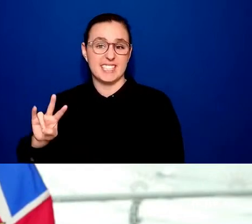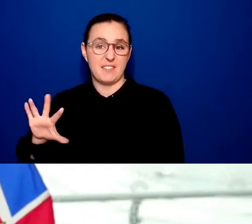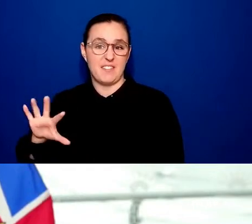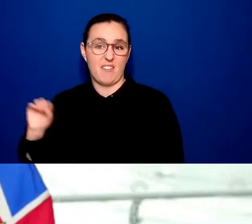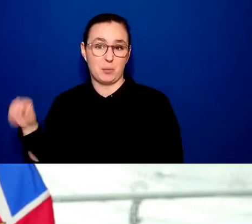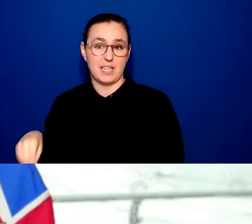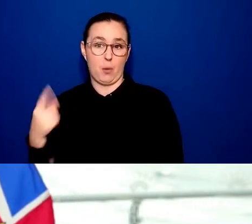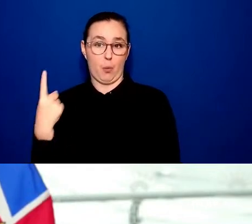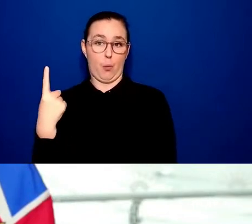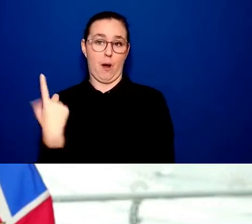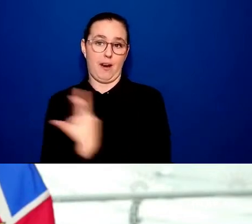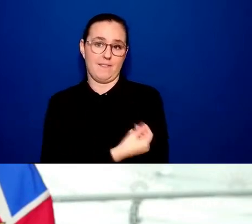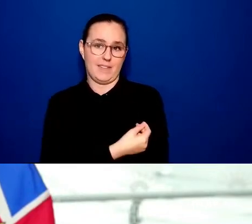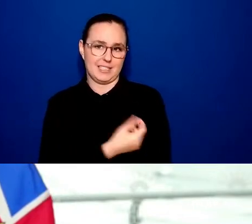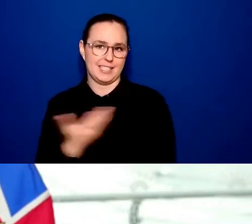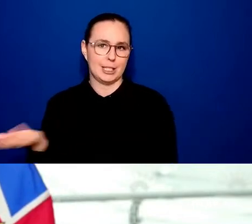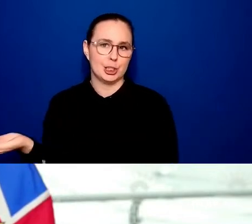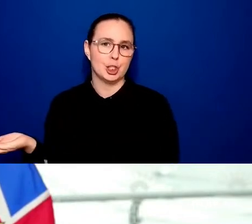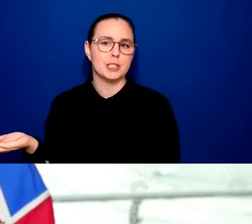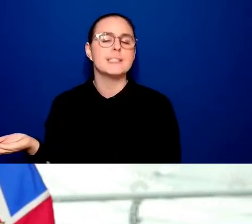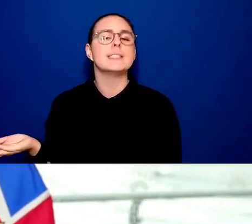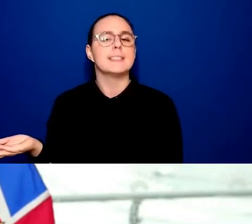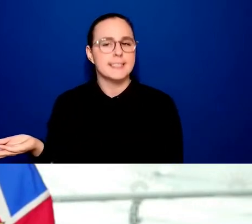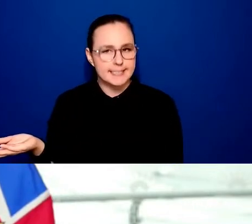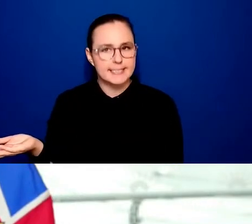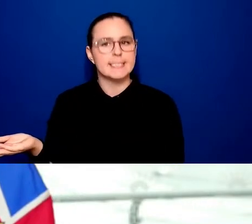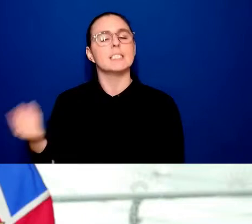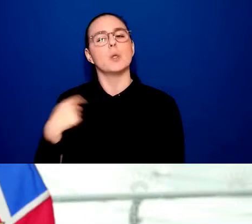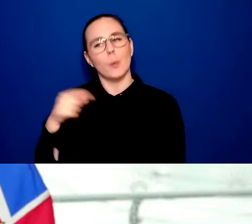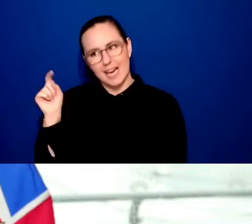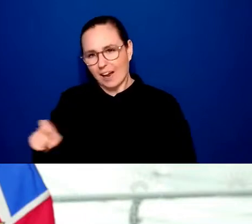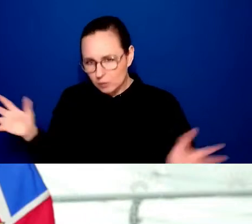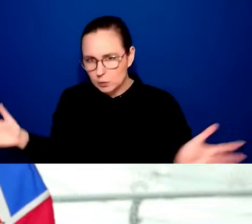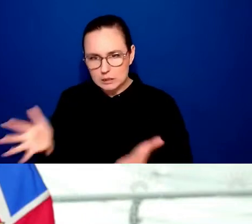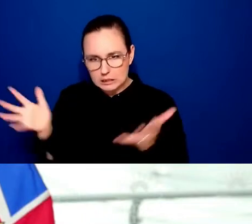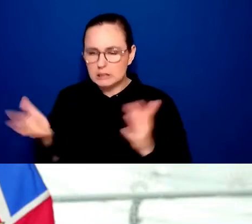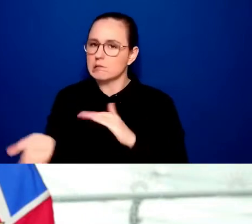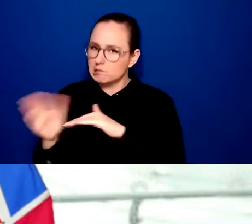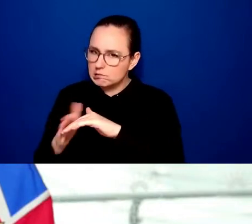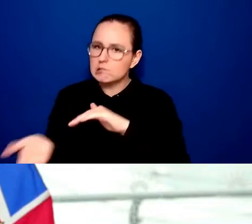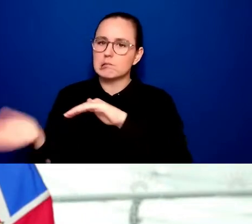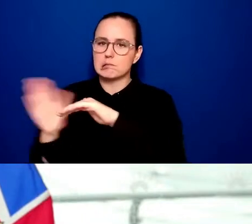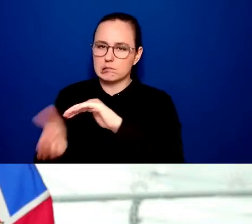first dose vaccination rate, and we simply have to raise those vaccination rates